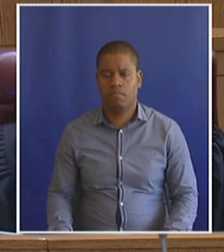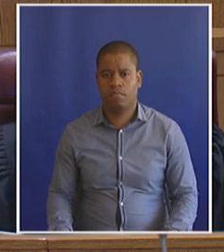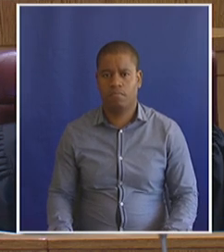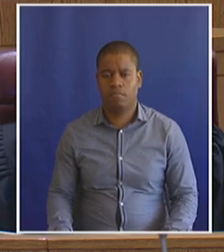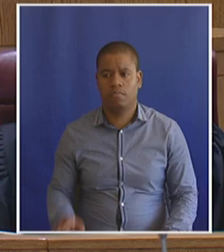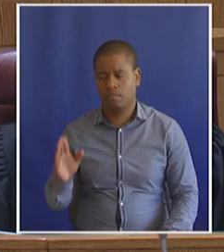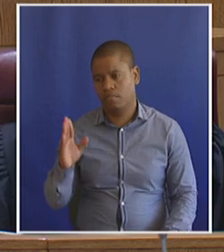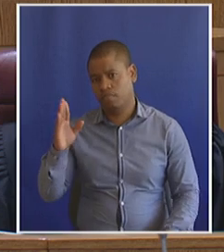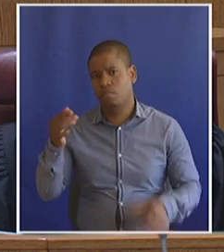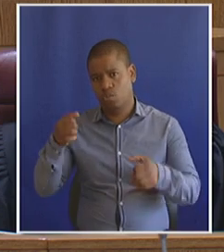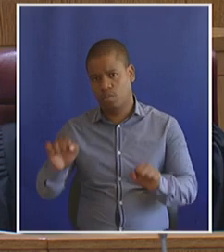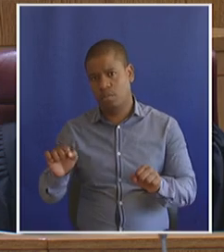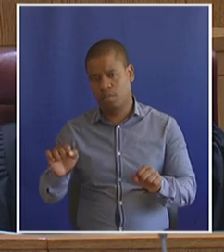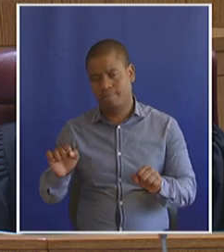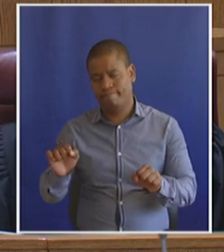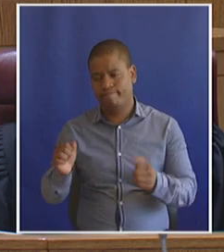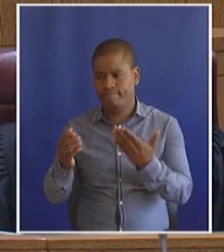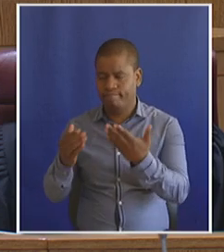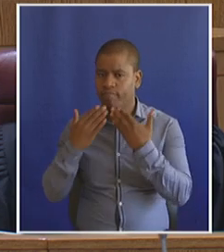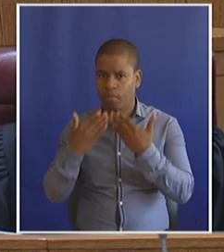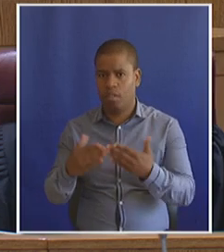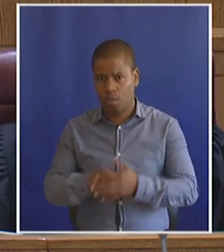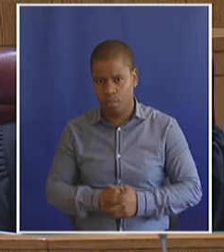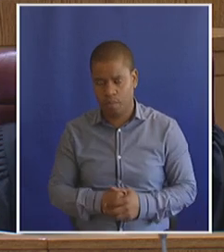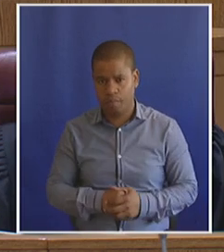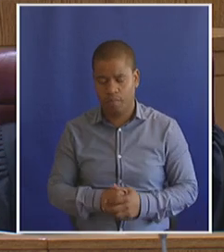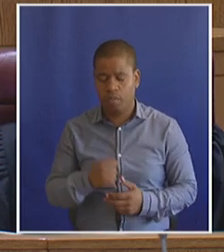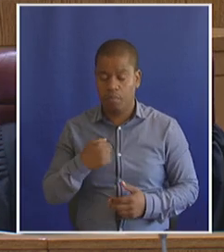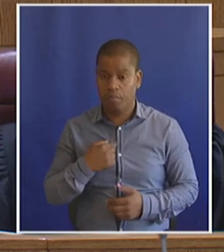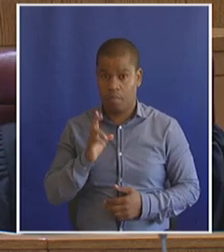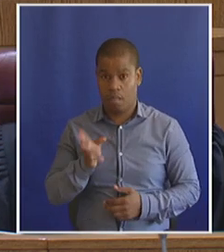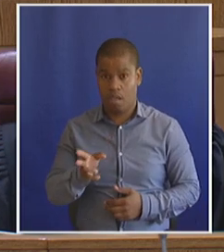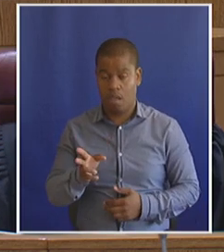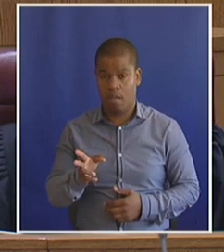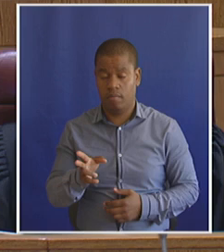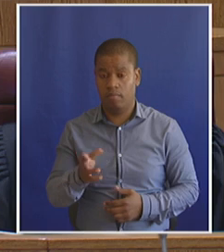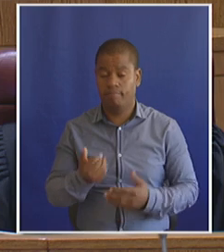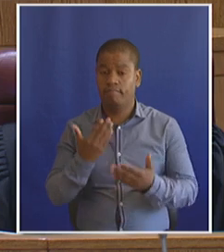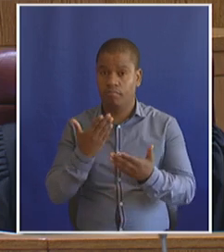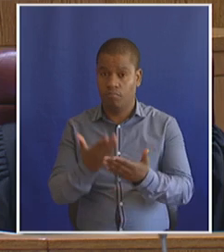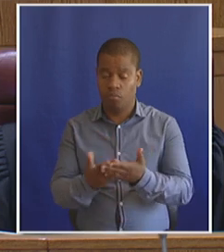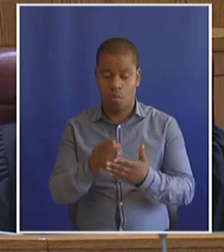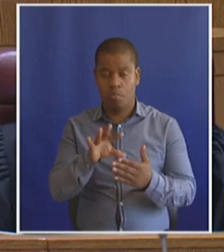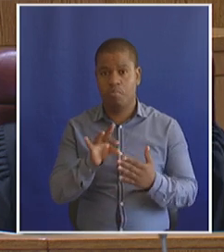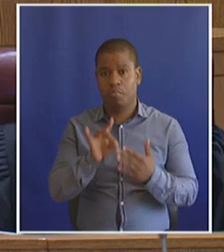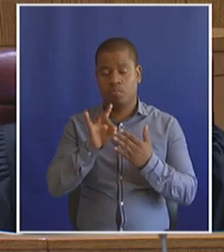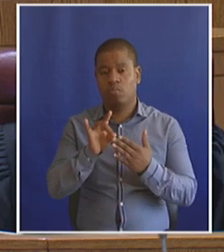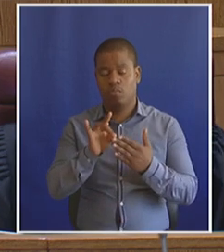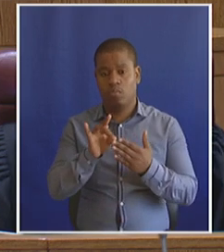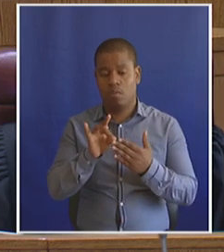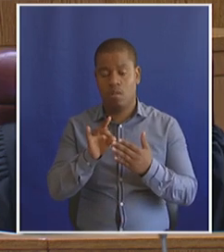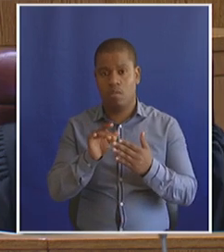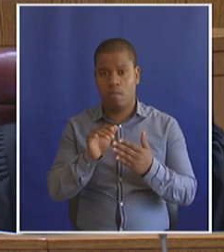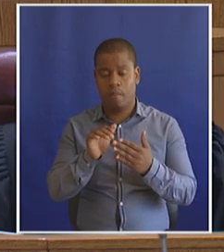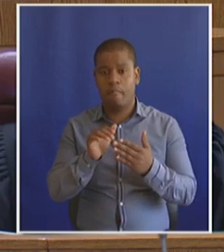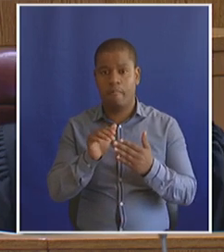Chairperson of the session, thank you very much. I again move for the motion as printed